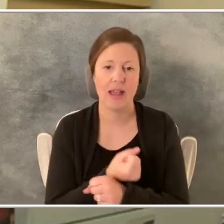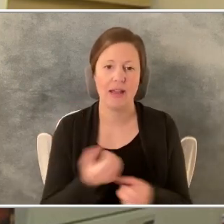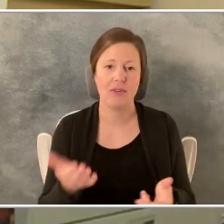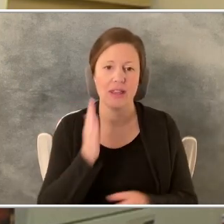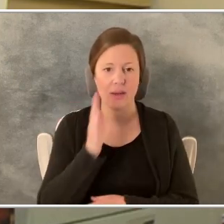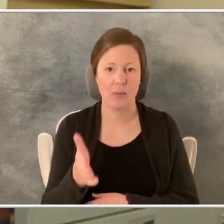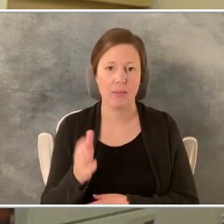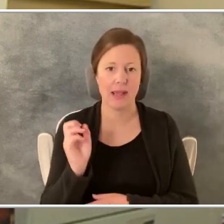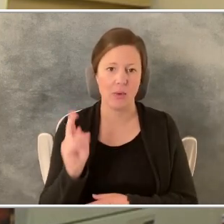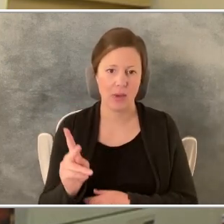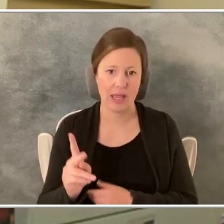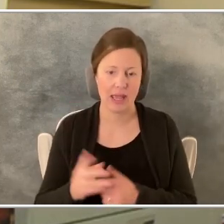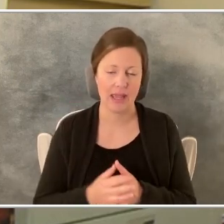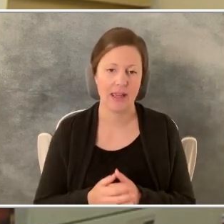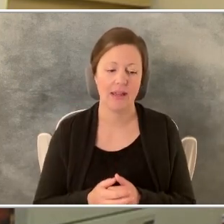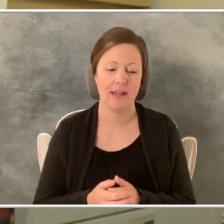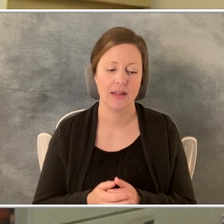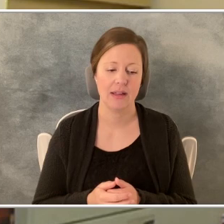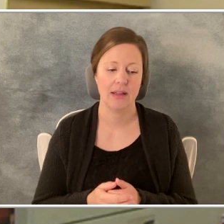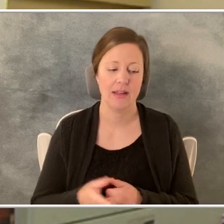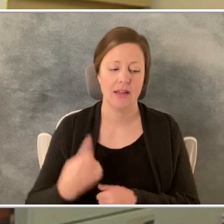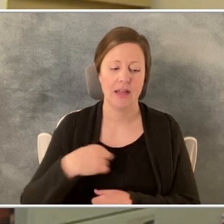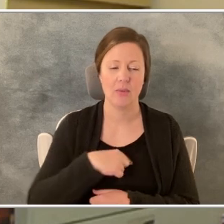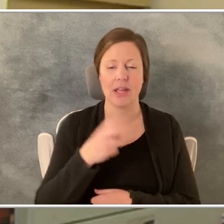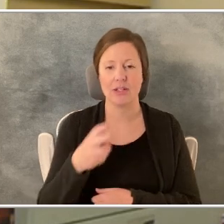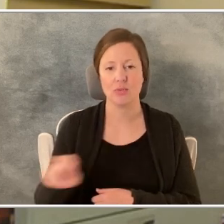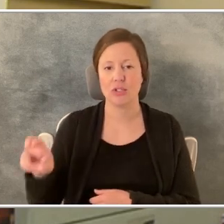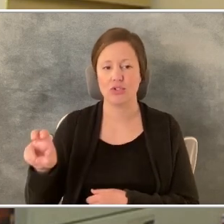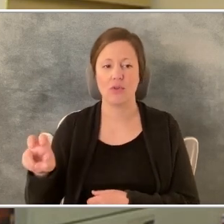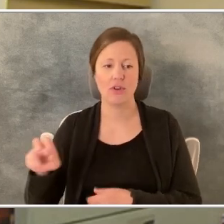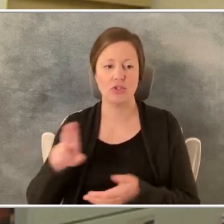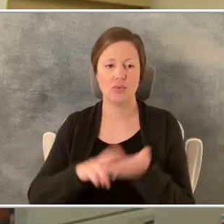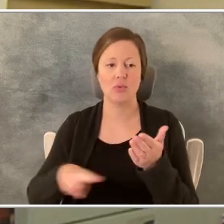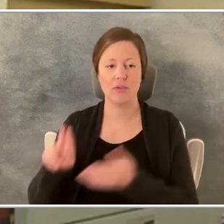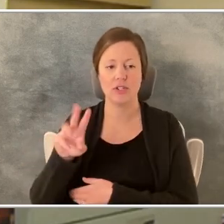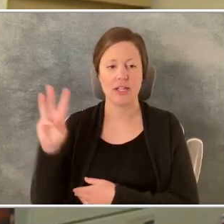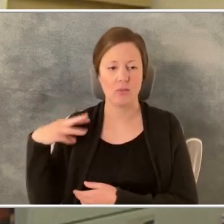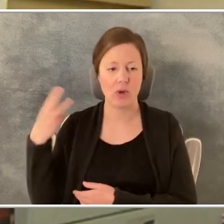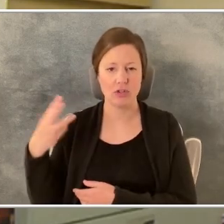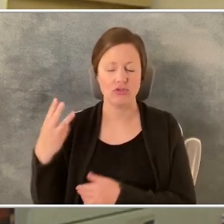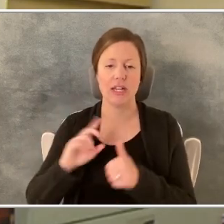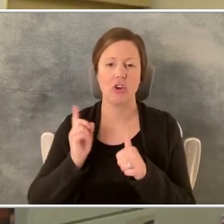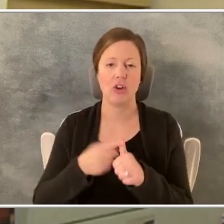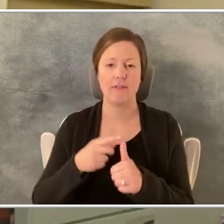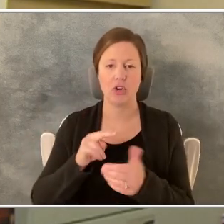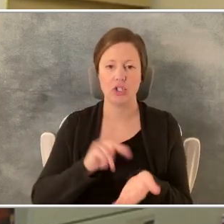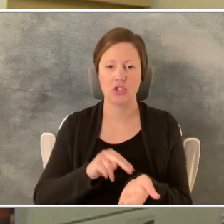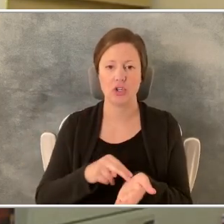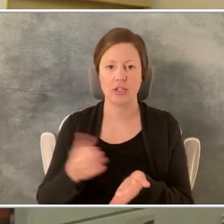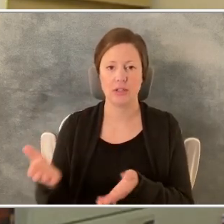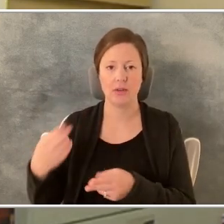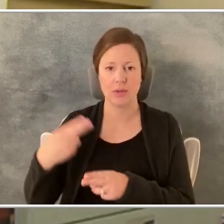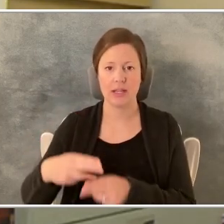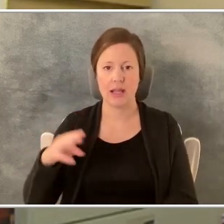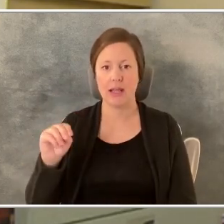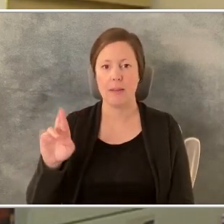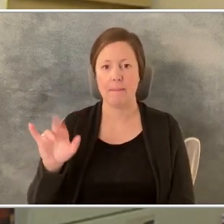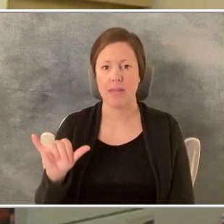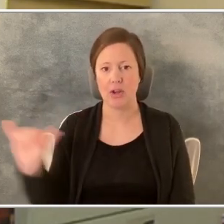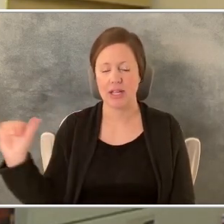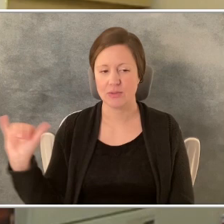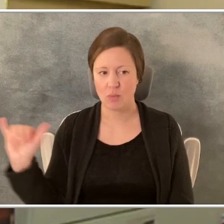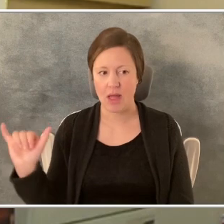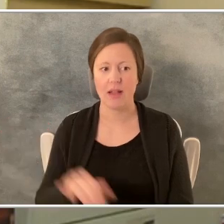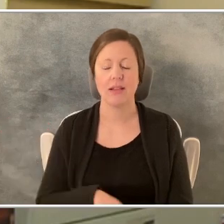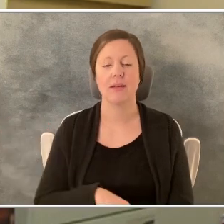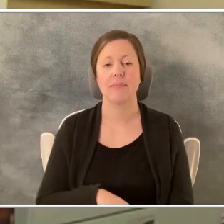We got switched over to UW, University of Washington. Her first nurse there was named Mary as well. And